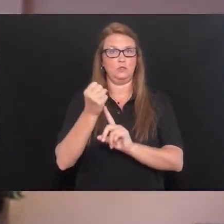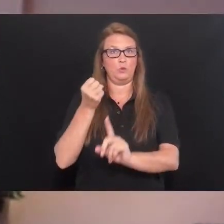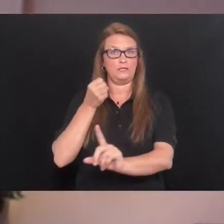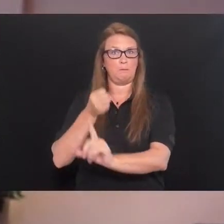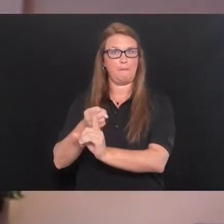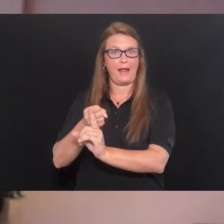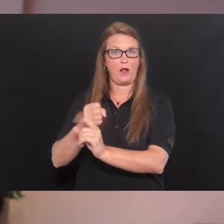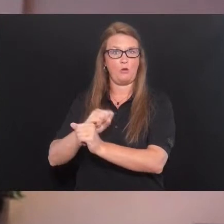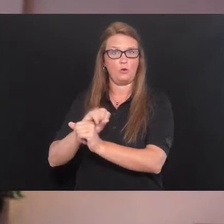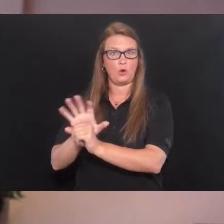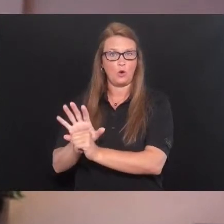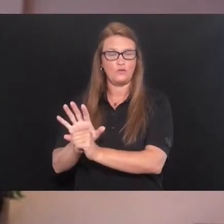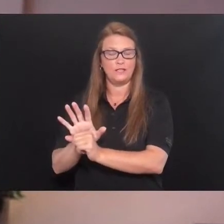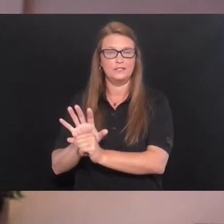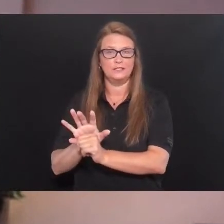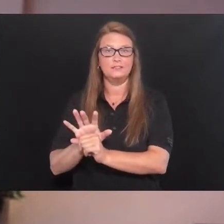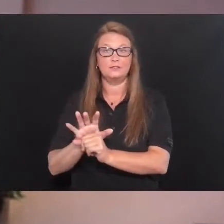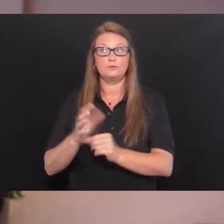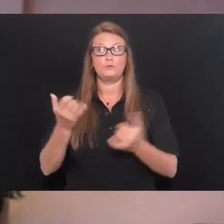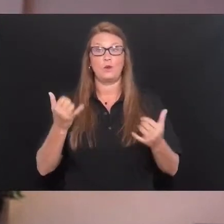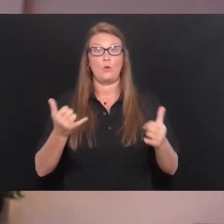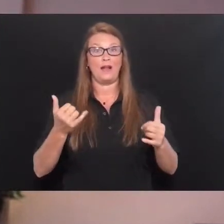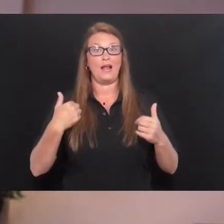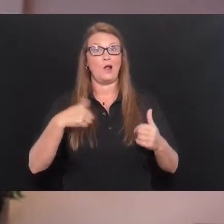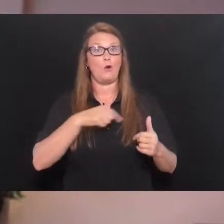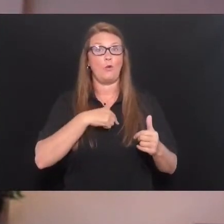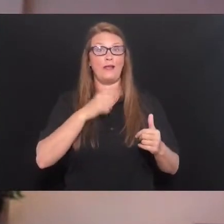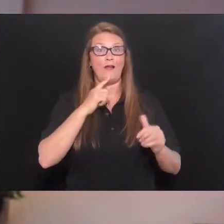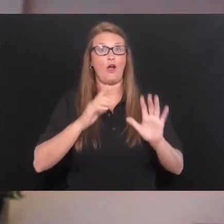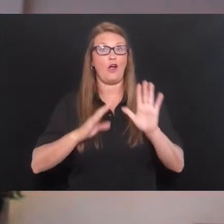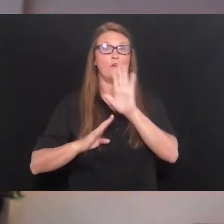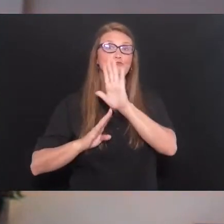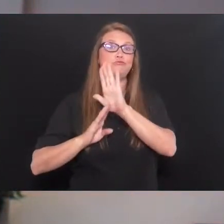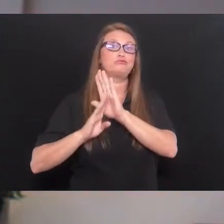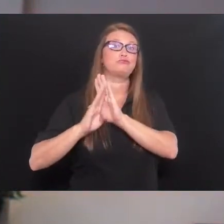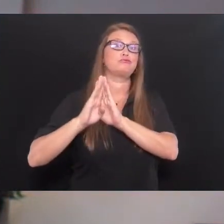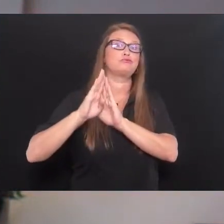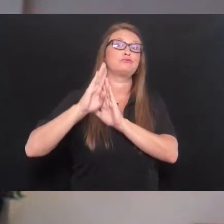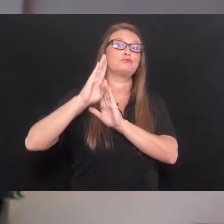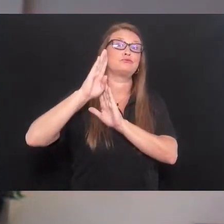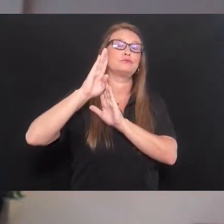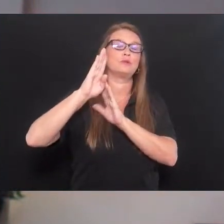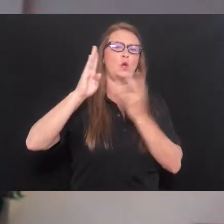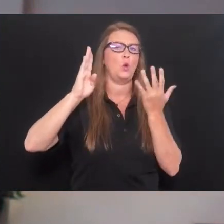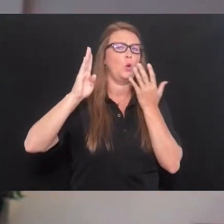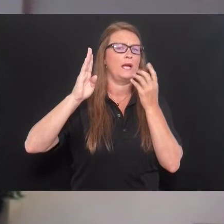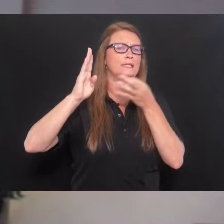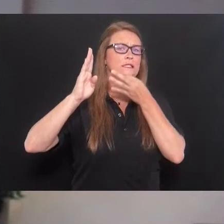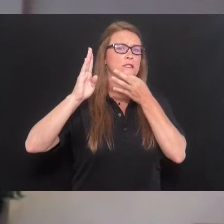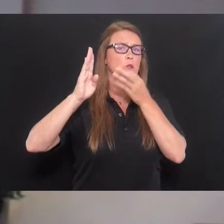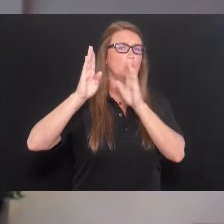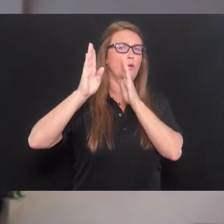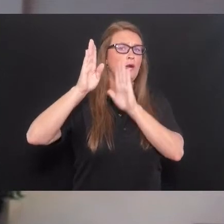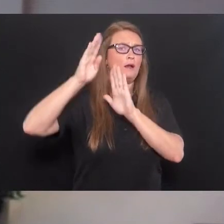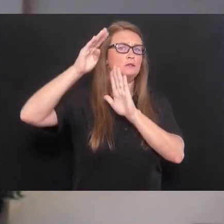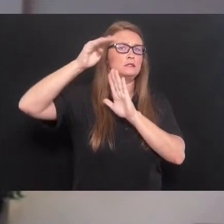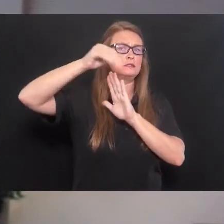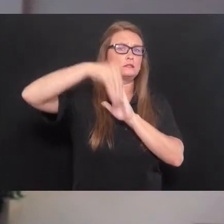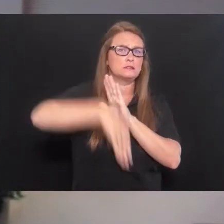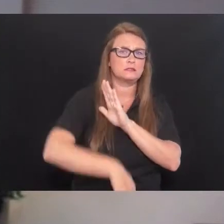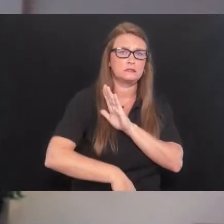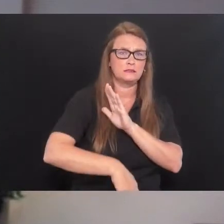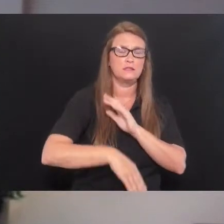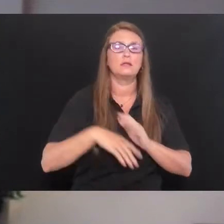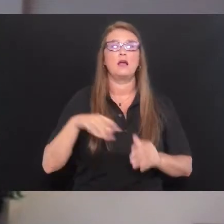very rapid upswing, and we will eventually get to the top of that and start to come down. But as we see in other countries,